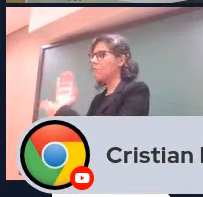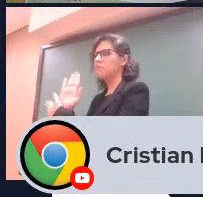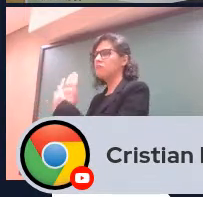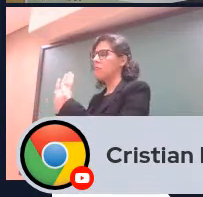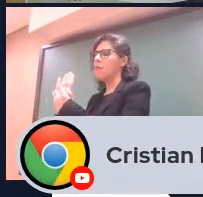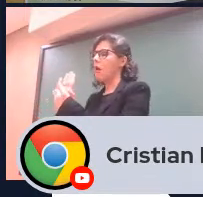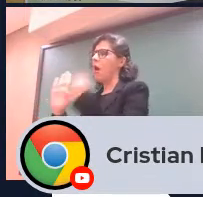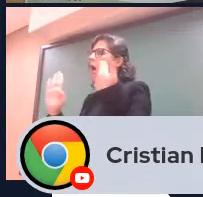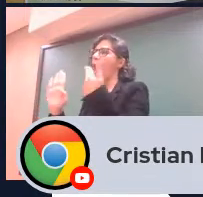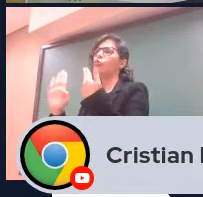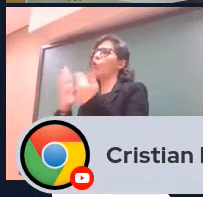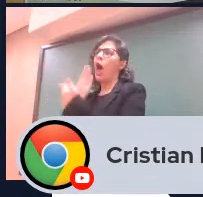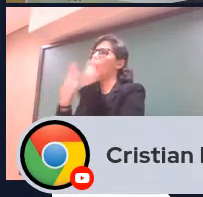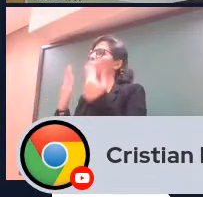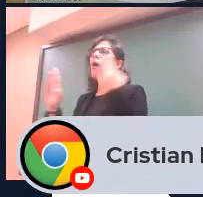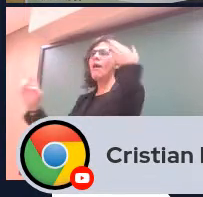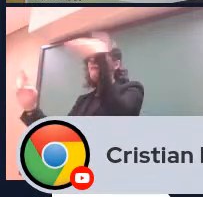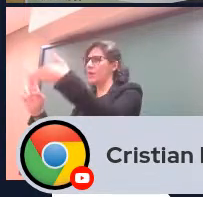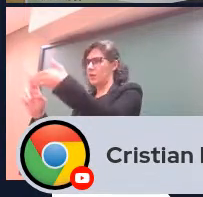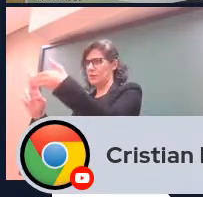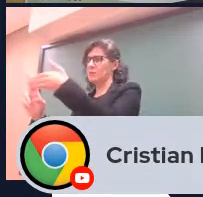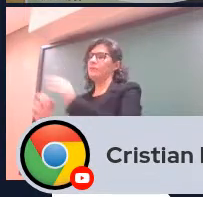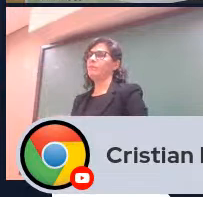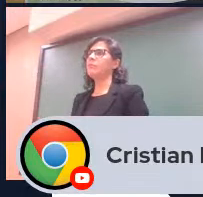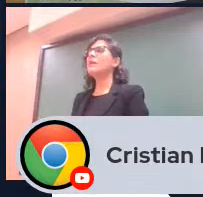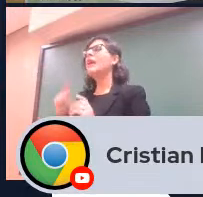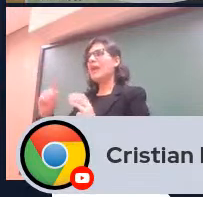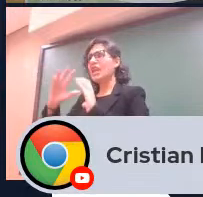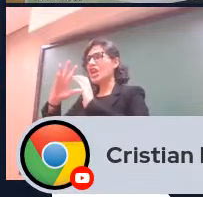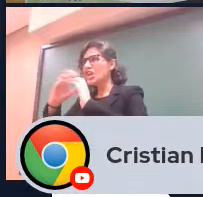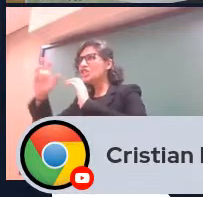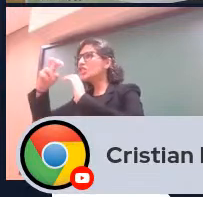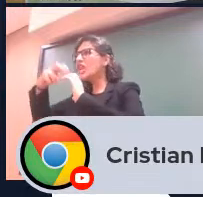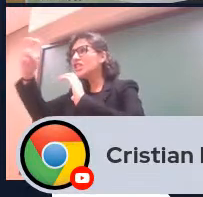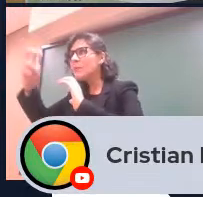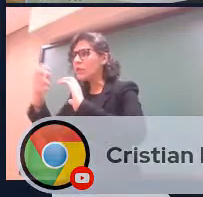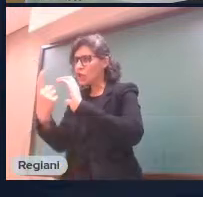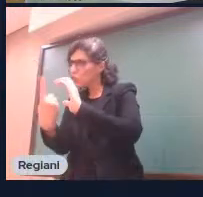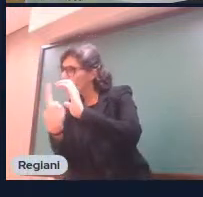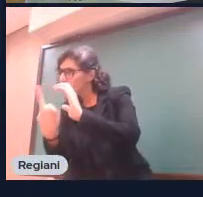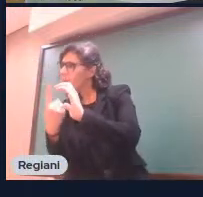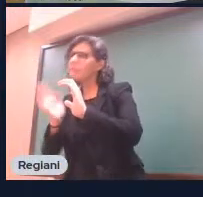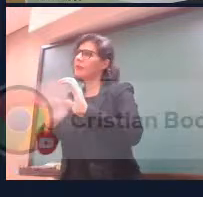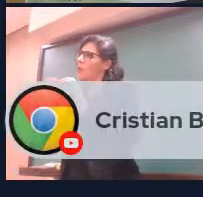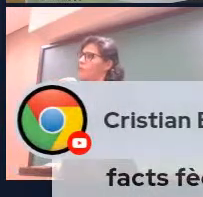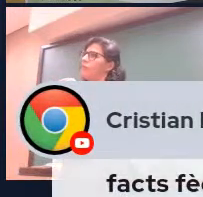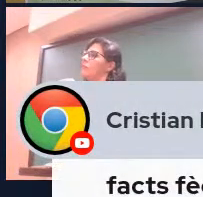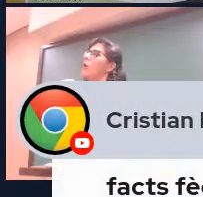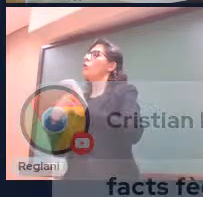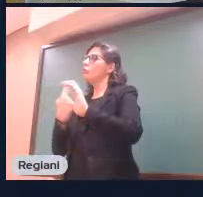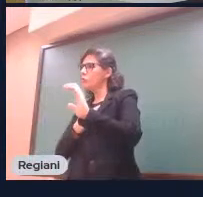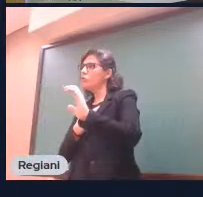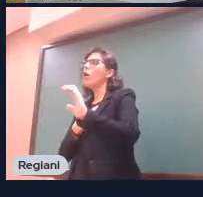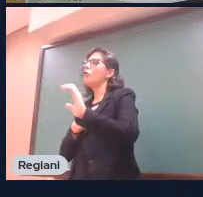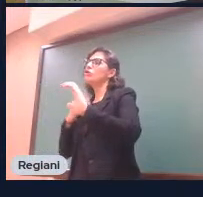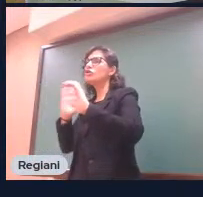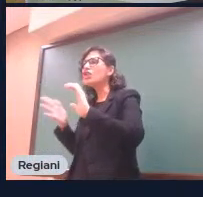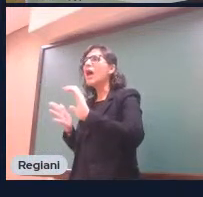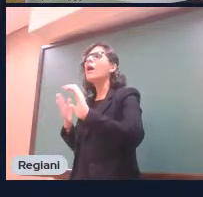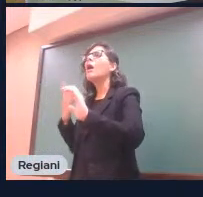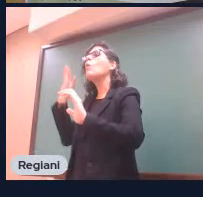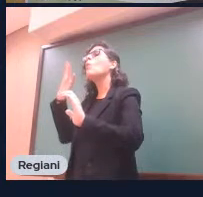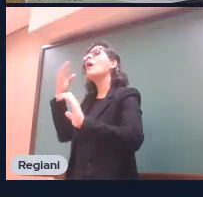is, ChatGPT is doing nothing new. Patrick Hanks did it all manually 4 decades